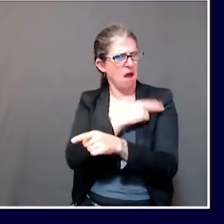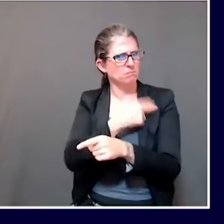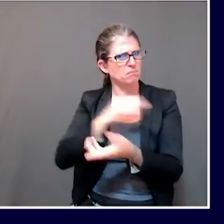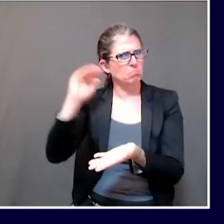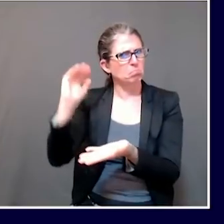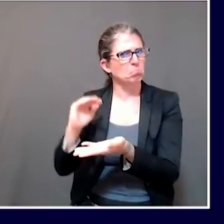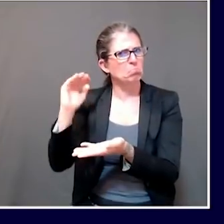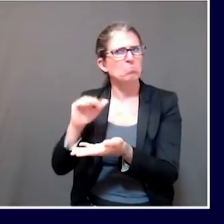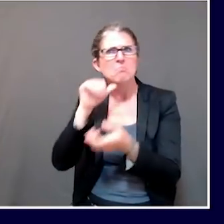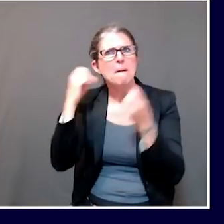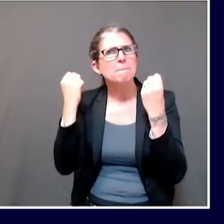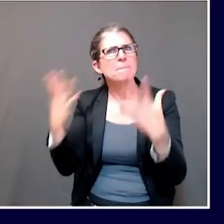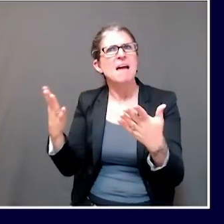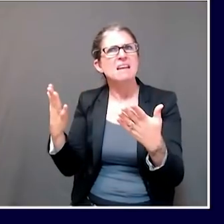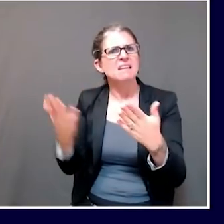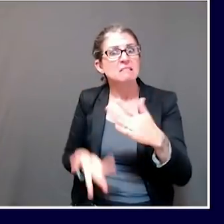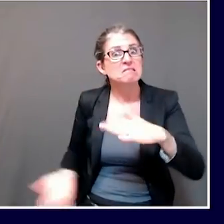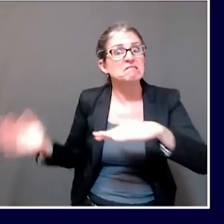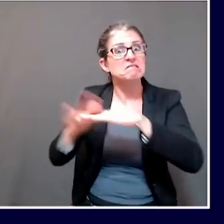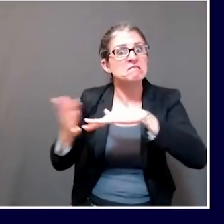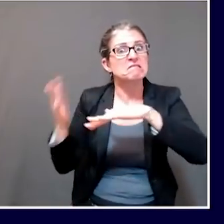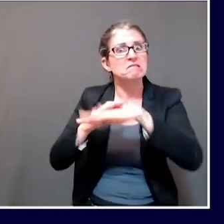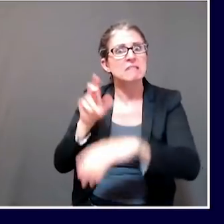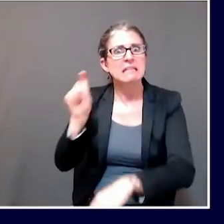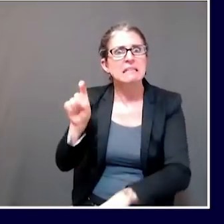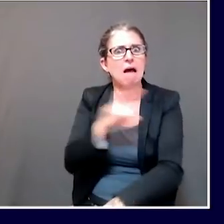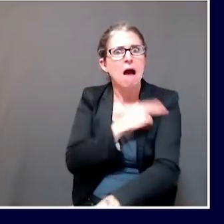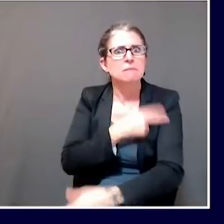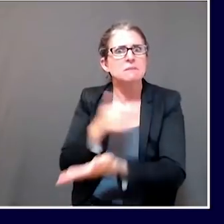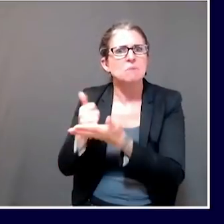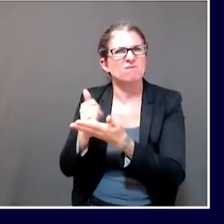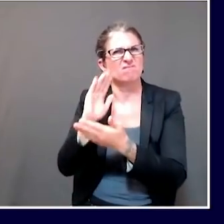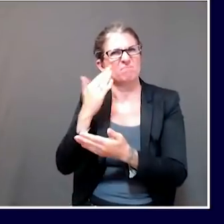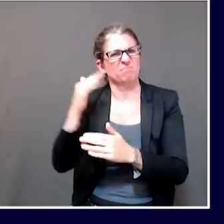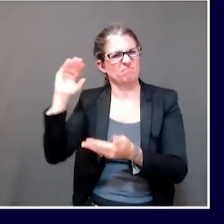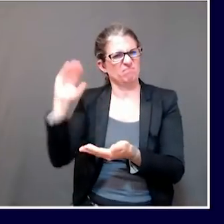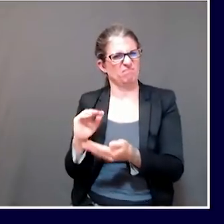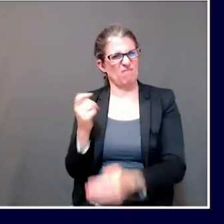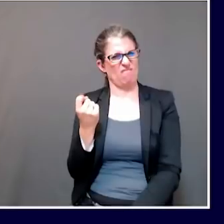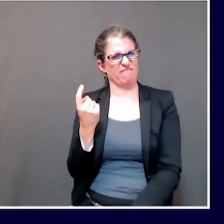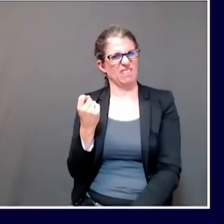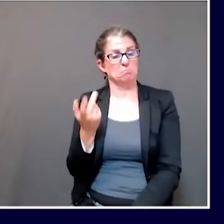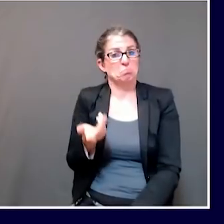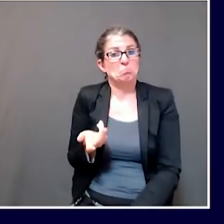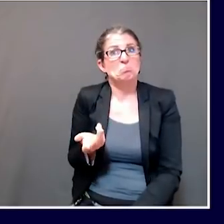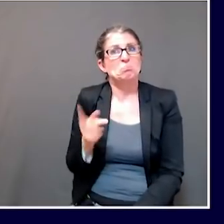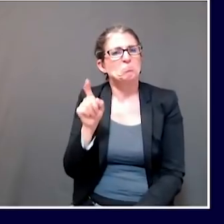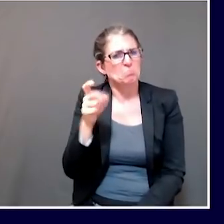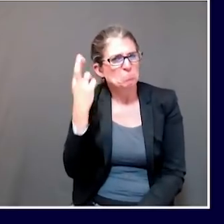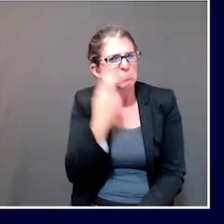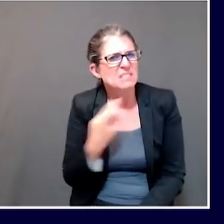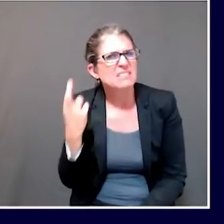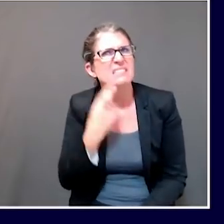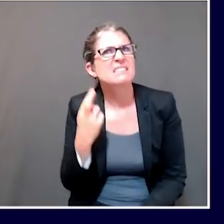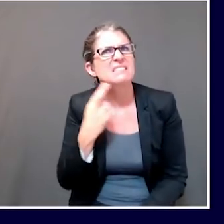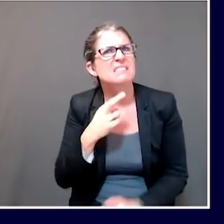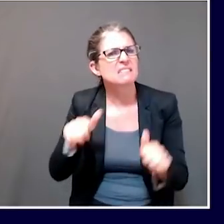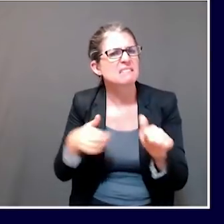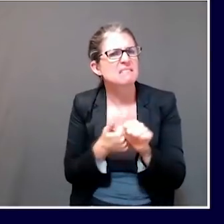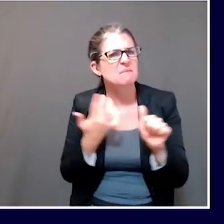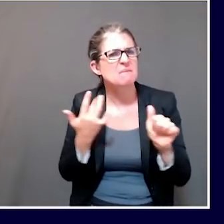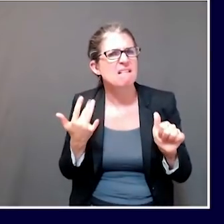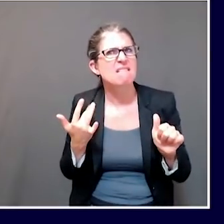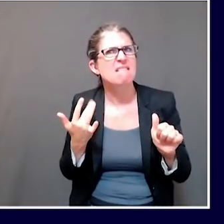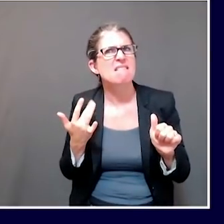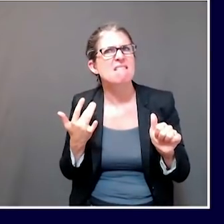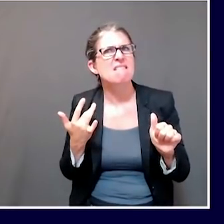and then in May. And even though we've had some days with more cases, we have not had